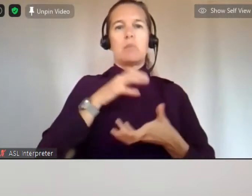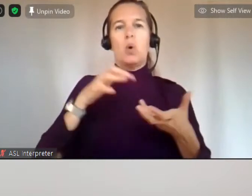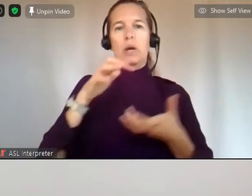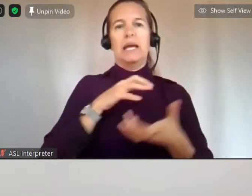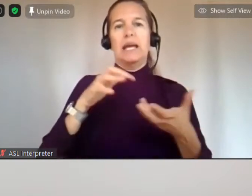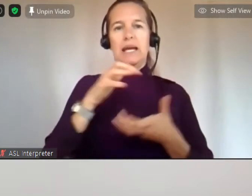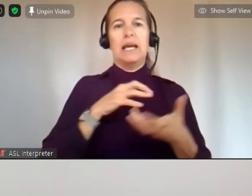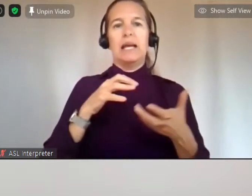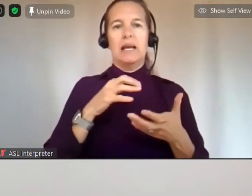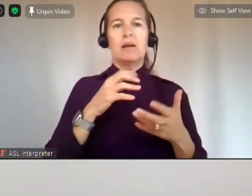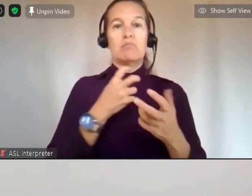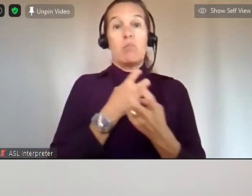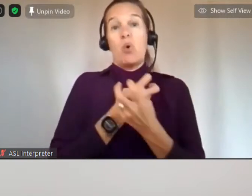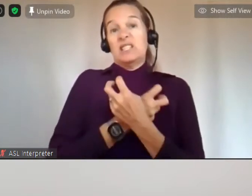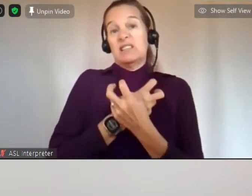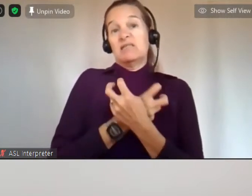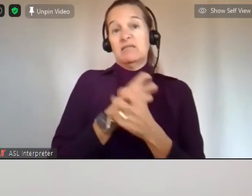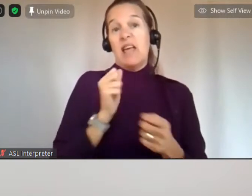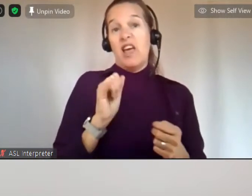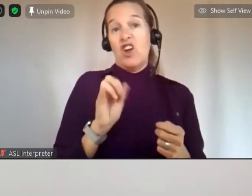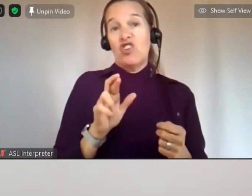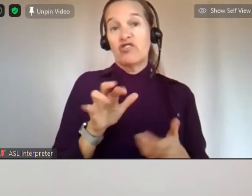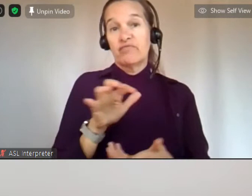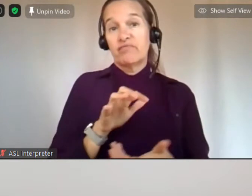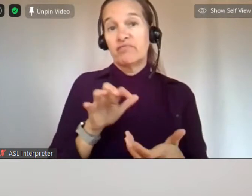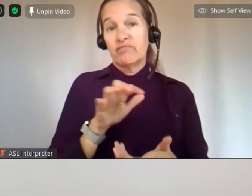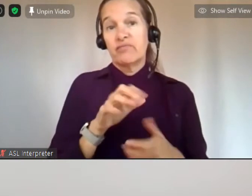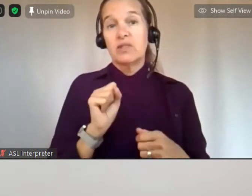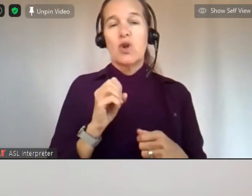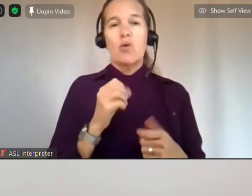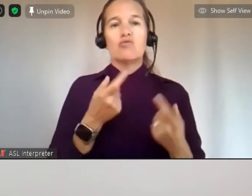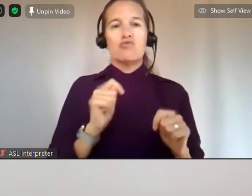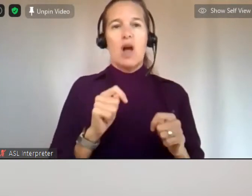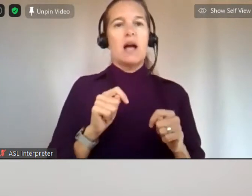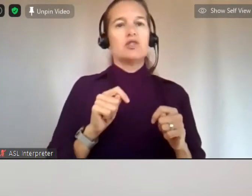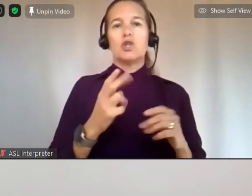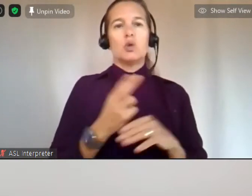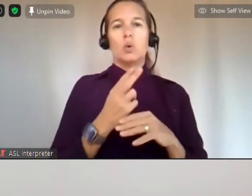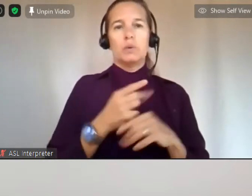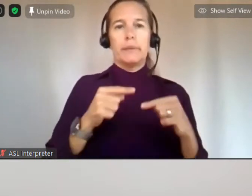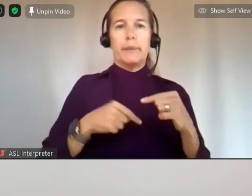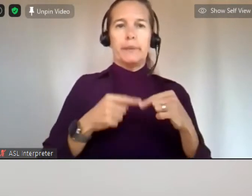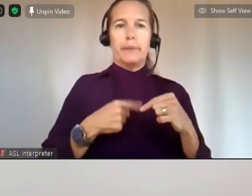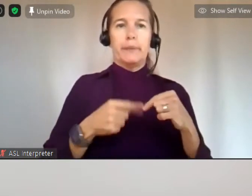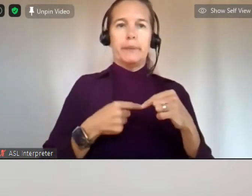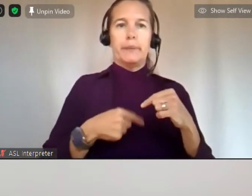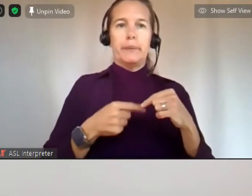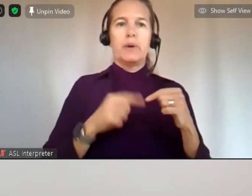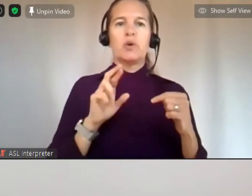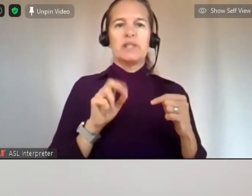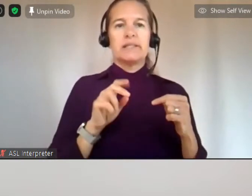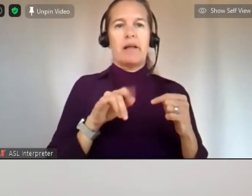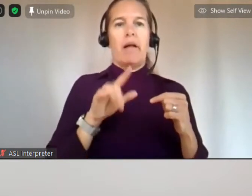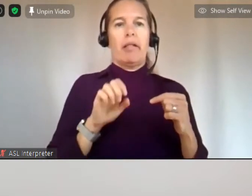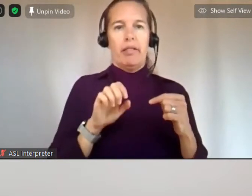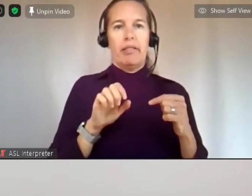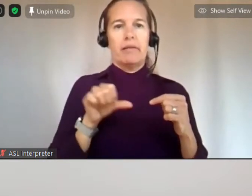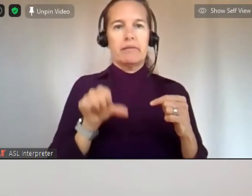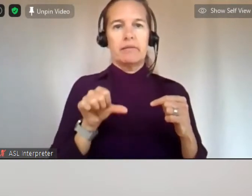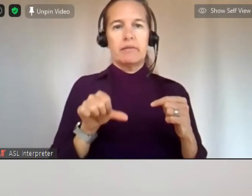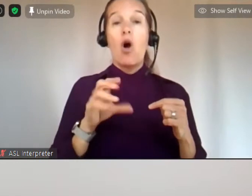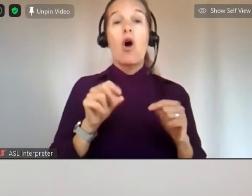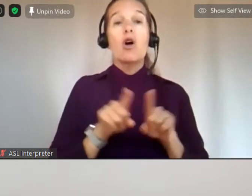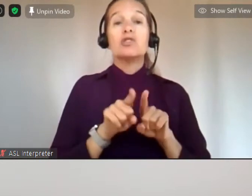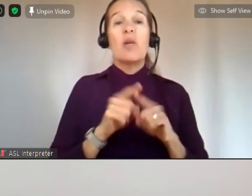smoky and poisoned air. So try and recycle that air that you have in the house. The heat is also going to be terrible this